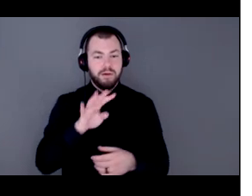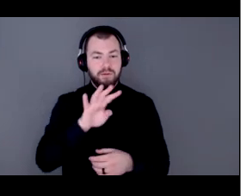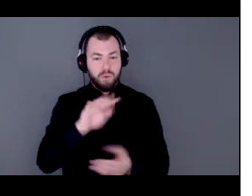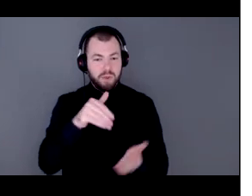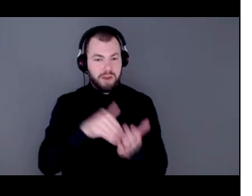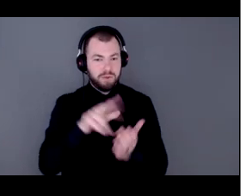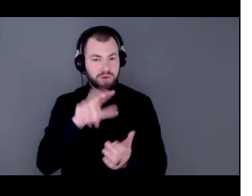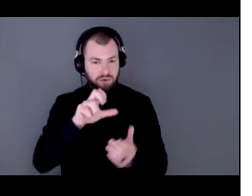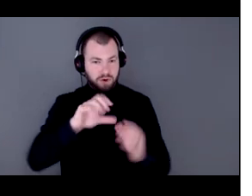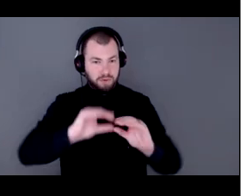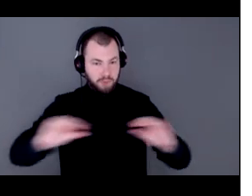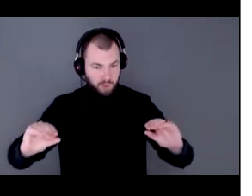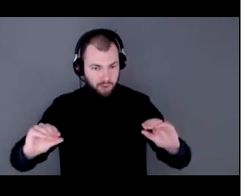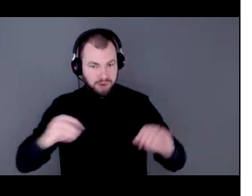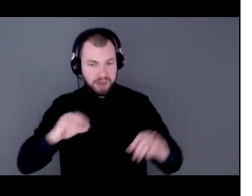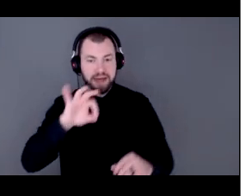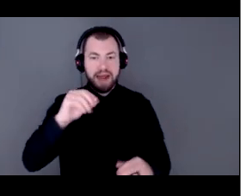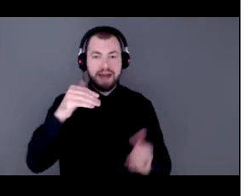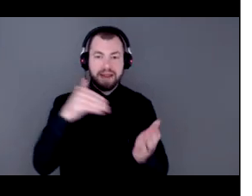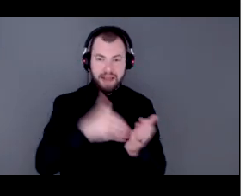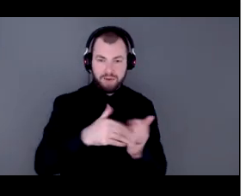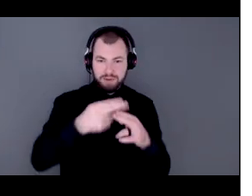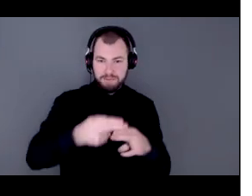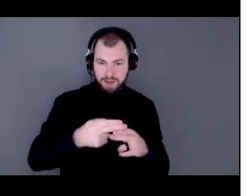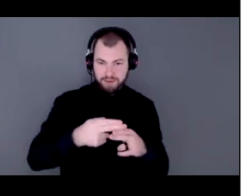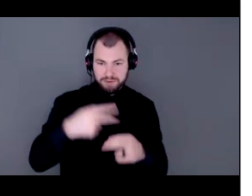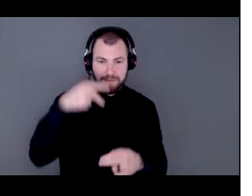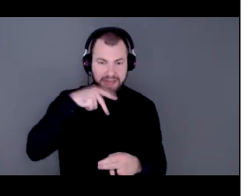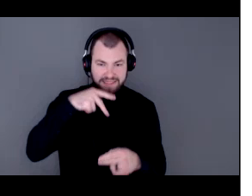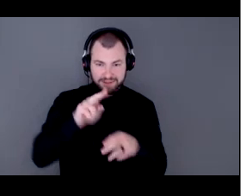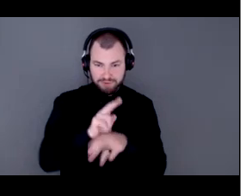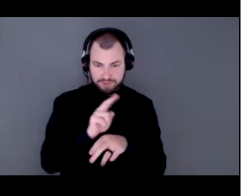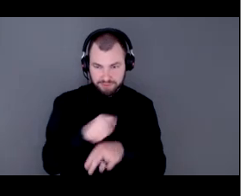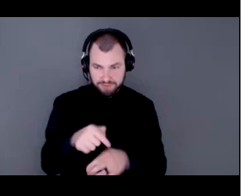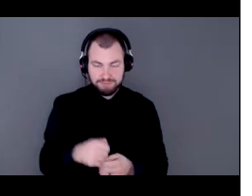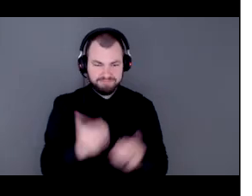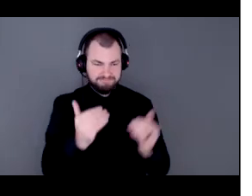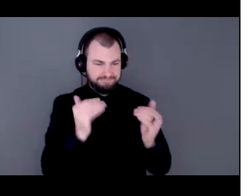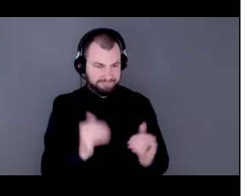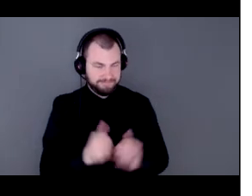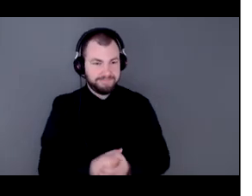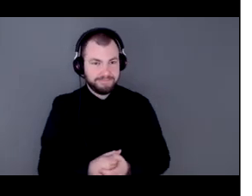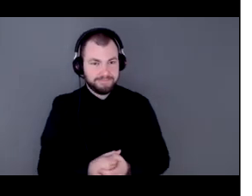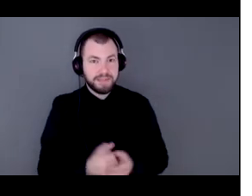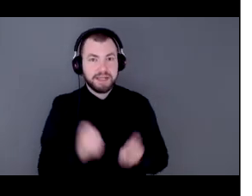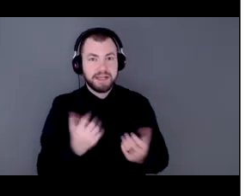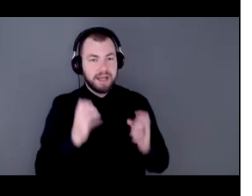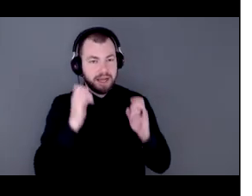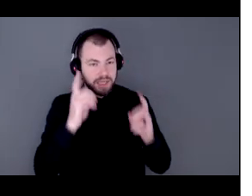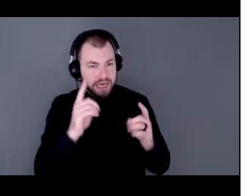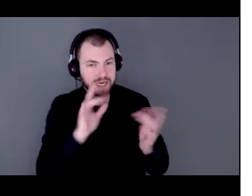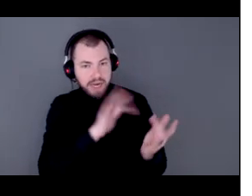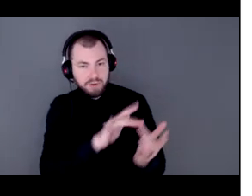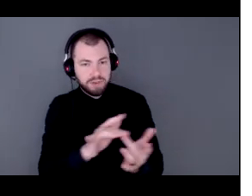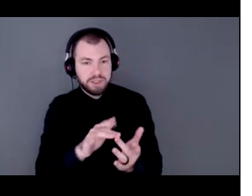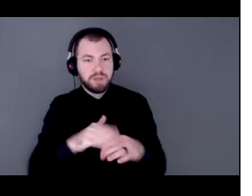and 90,000 pounds of plastic that's been used. Next slide, please. Done a lot of education and outreach, over 200